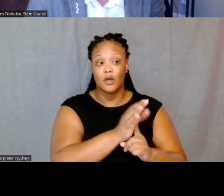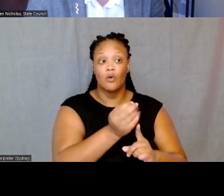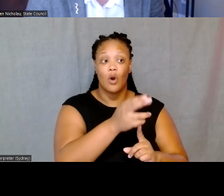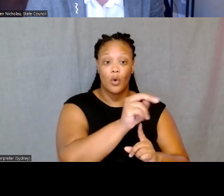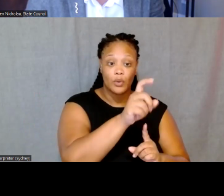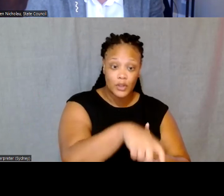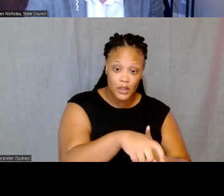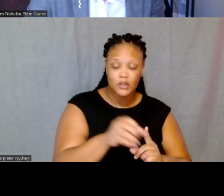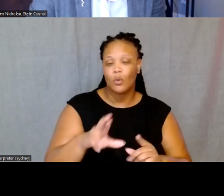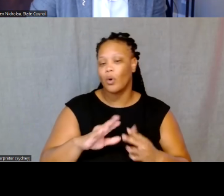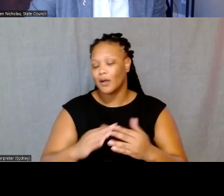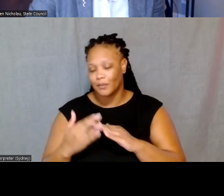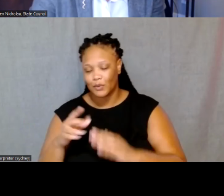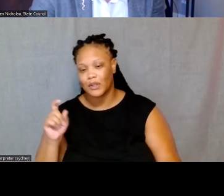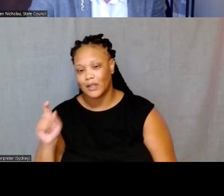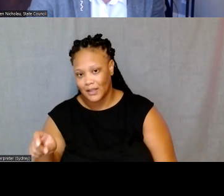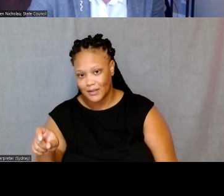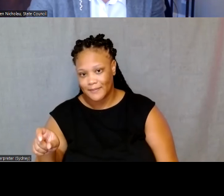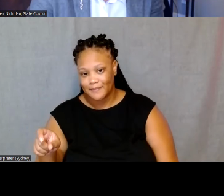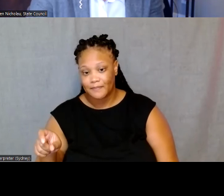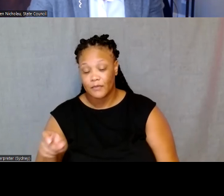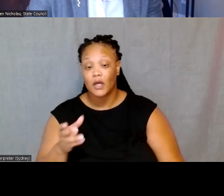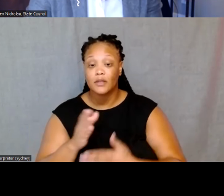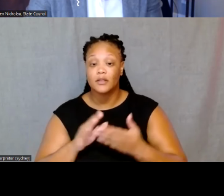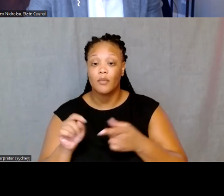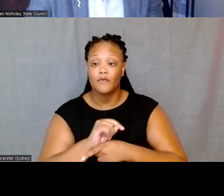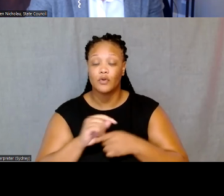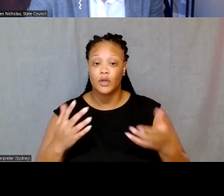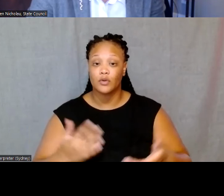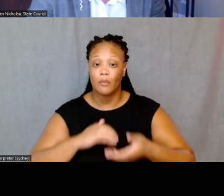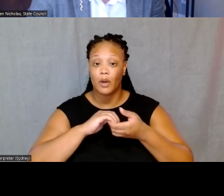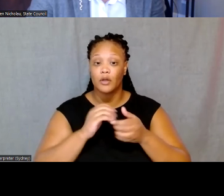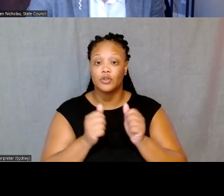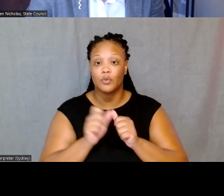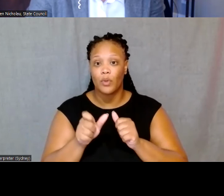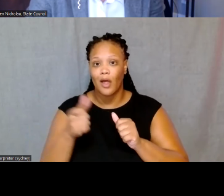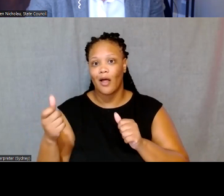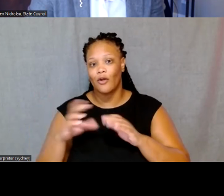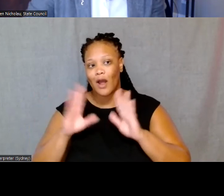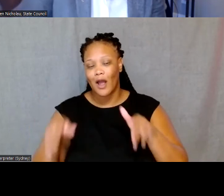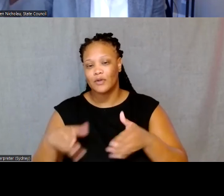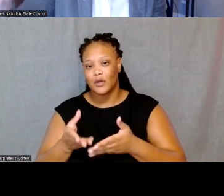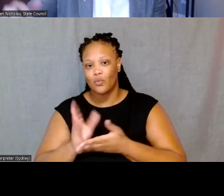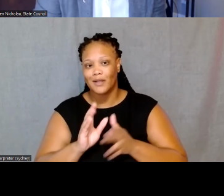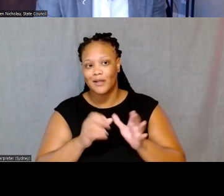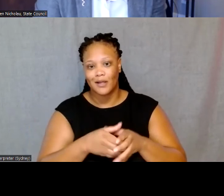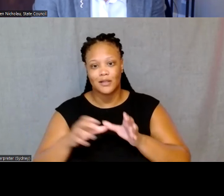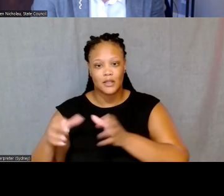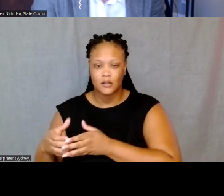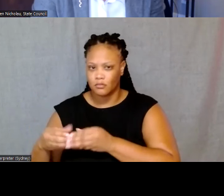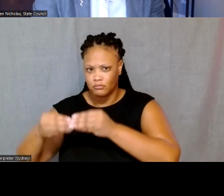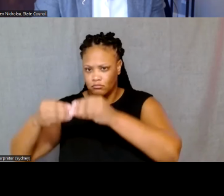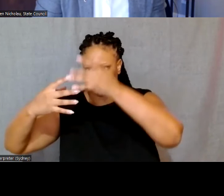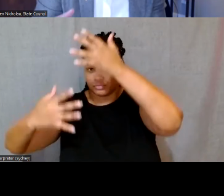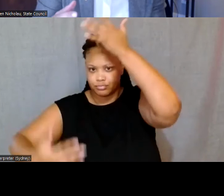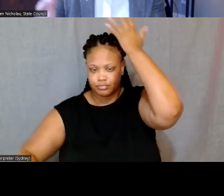community. And some of those trainings were in partnership with other housing rights entities, including, there's a whole laundry list. We won't go into